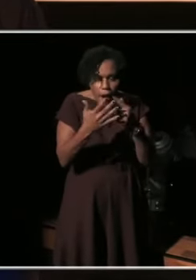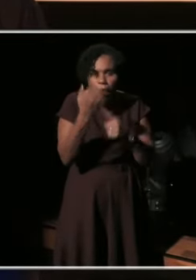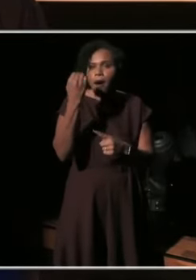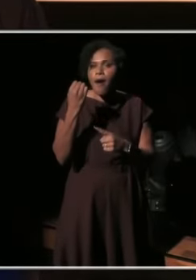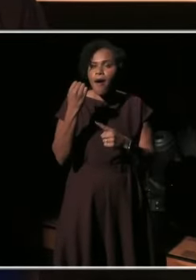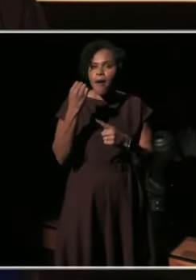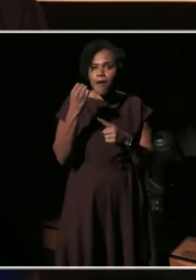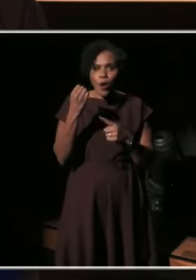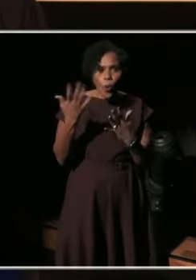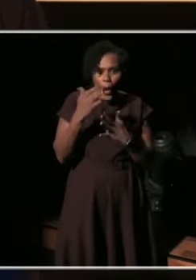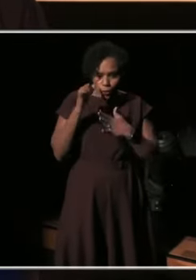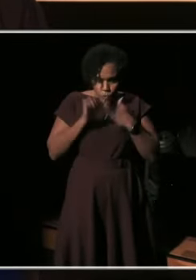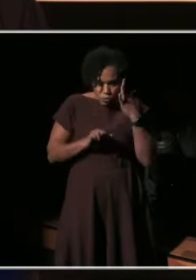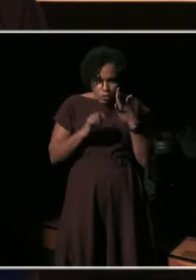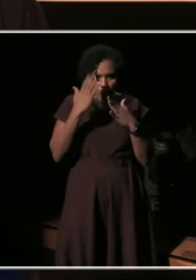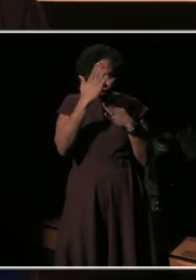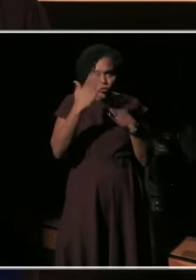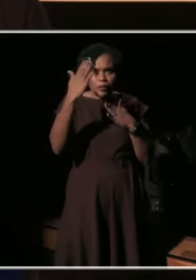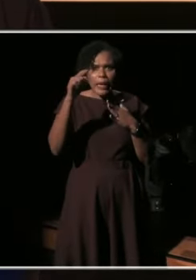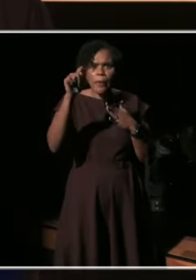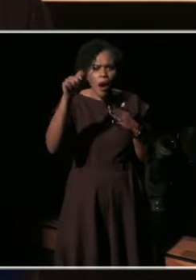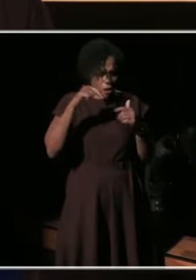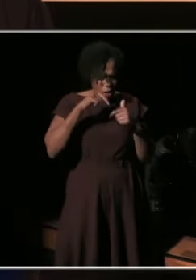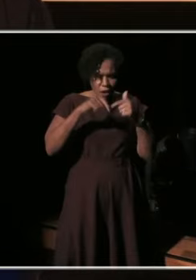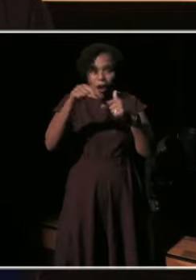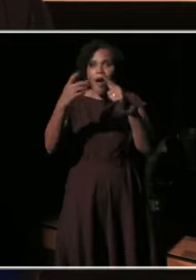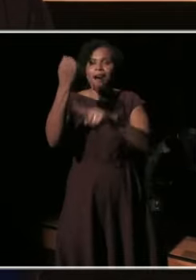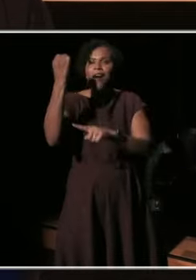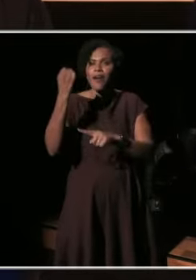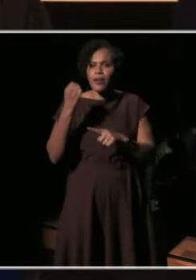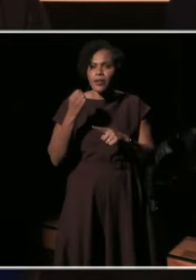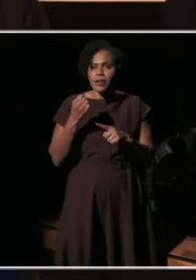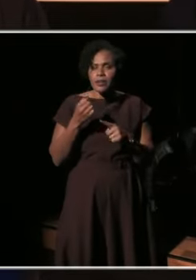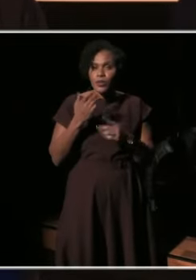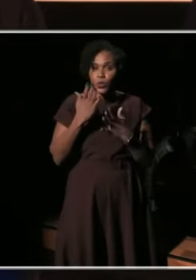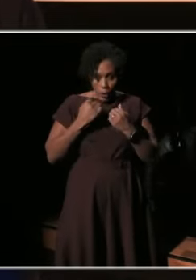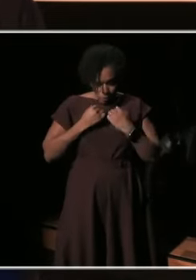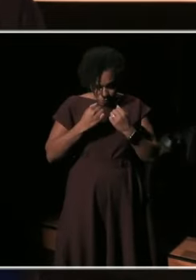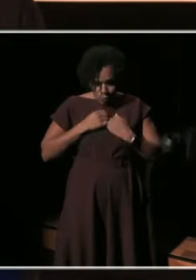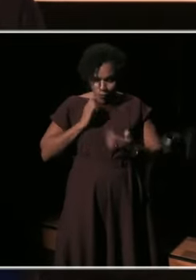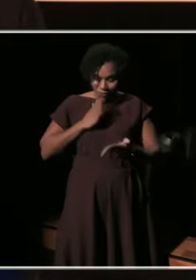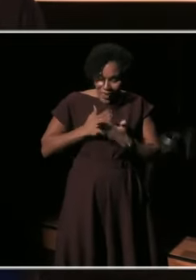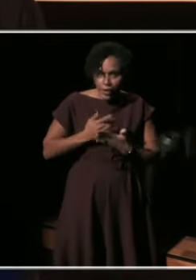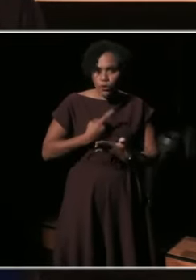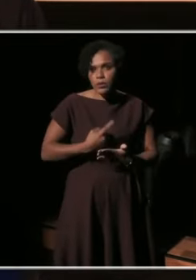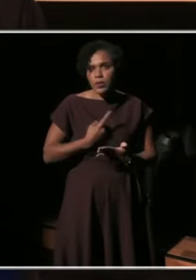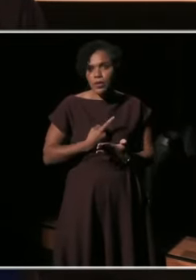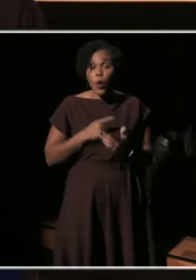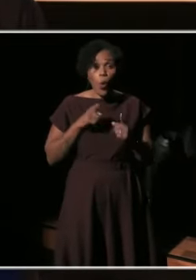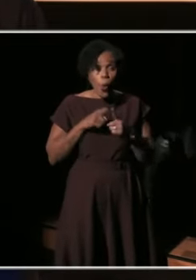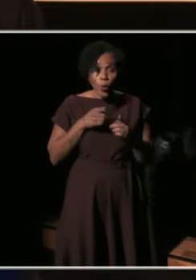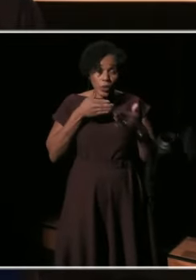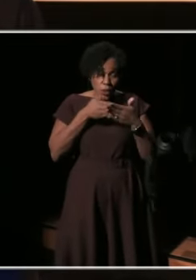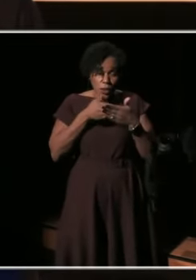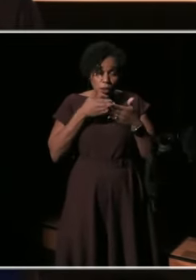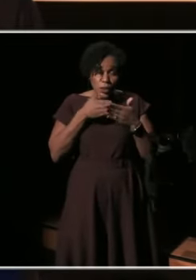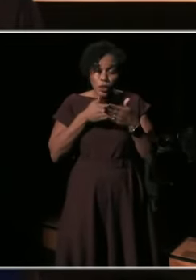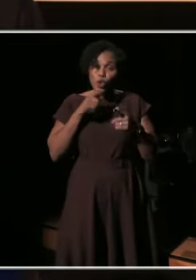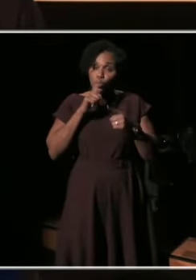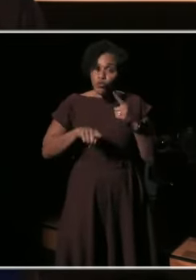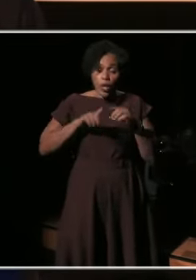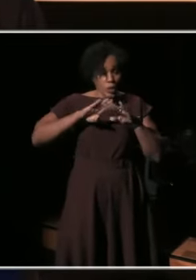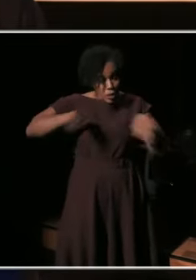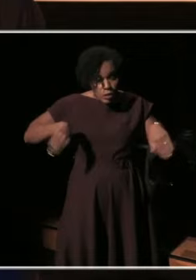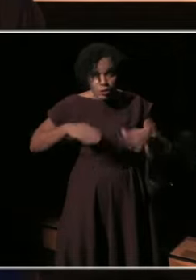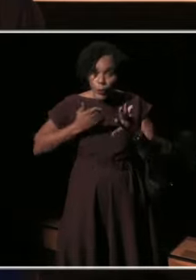and really have faith in themselves and utilize faith to really fight through adversity, because the world doesn't